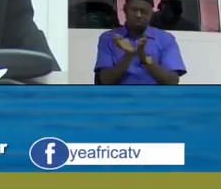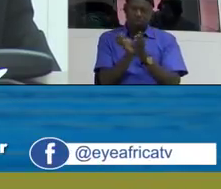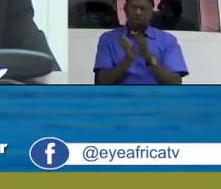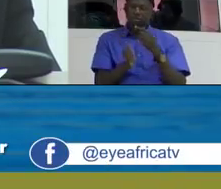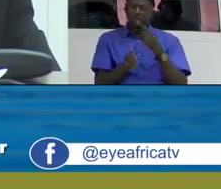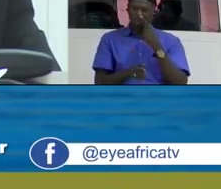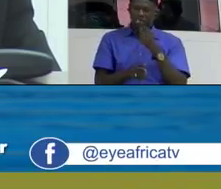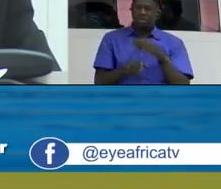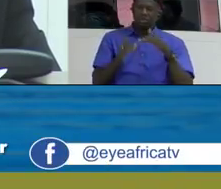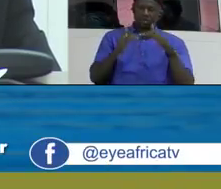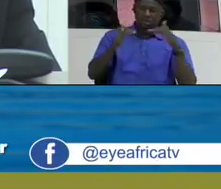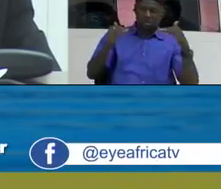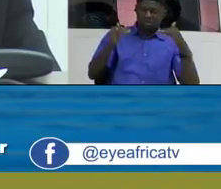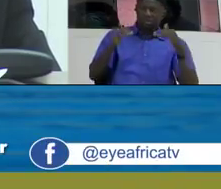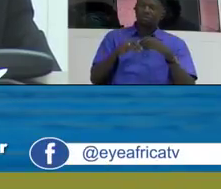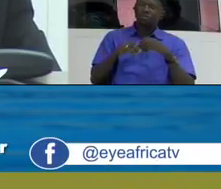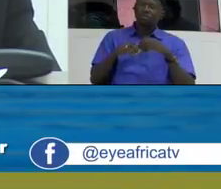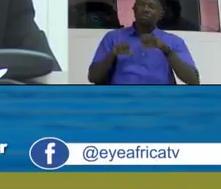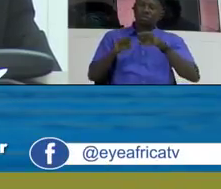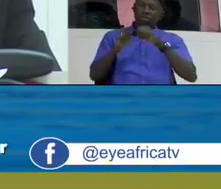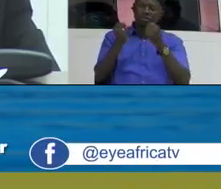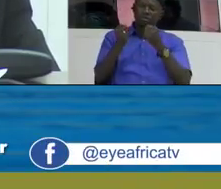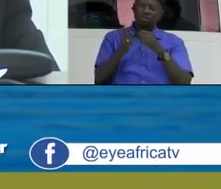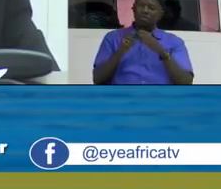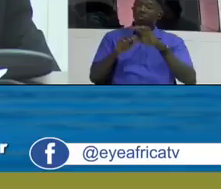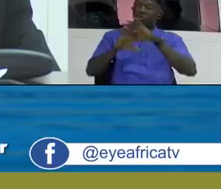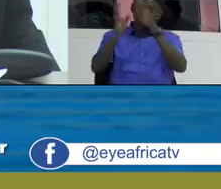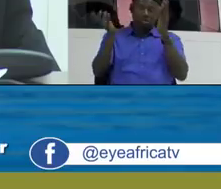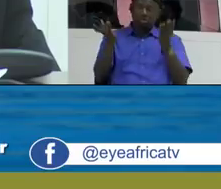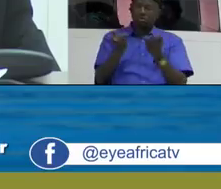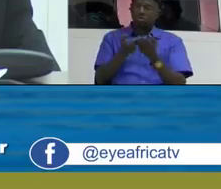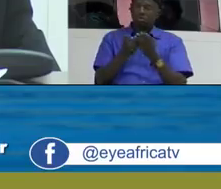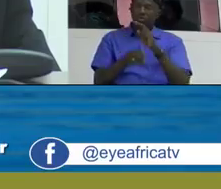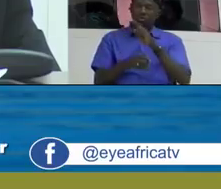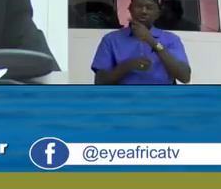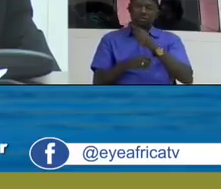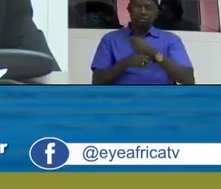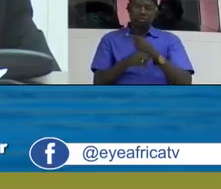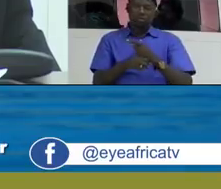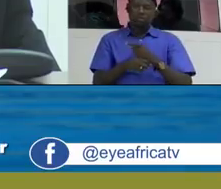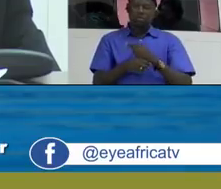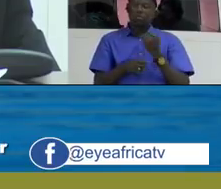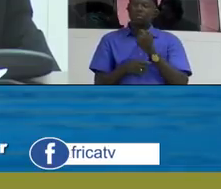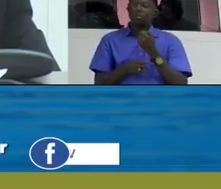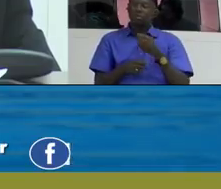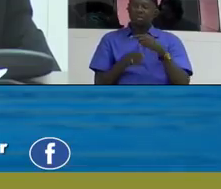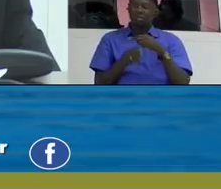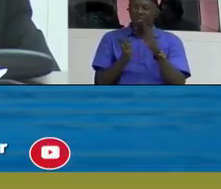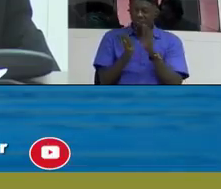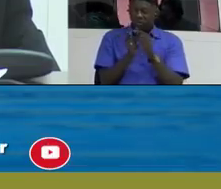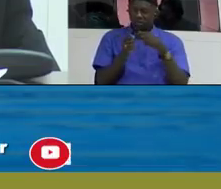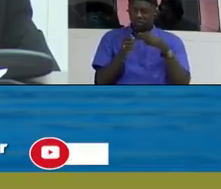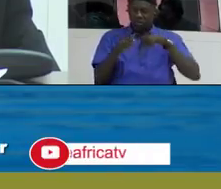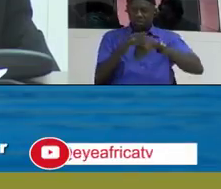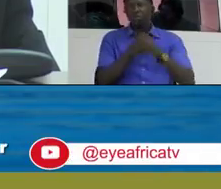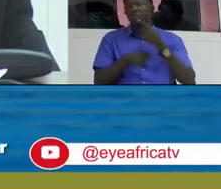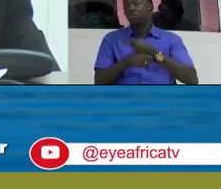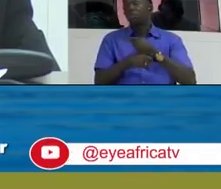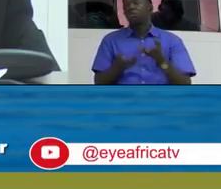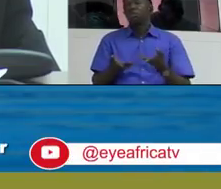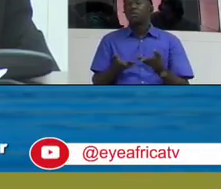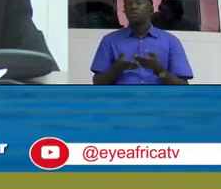nation, because that minority group is within the nation. And this has also demonstrated